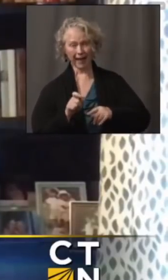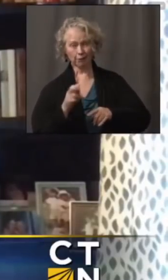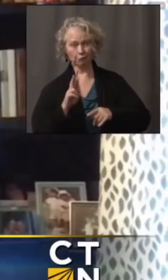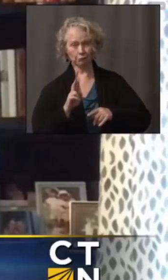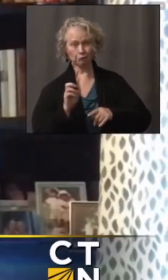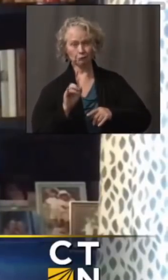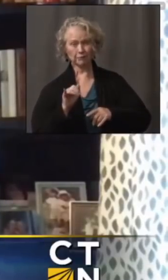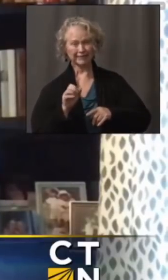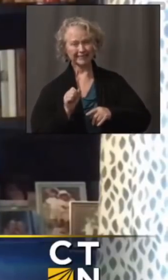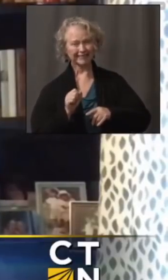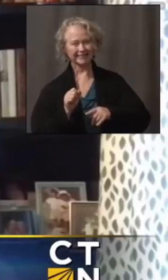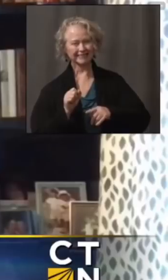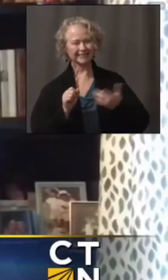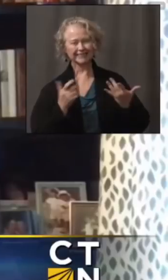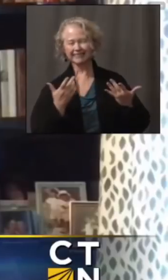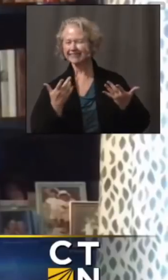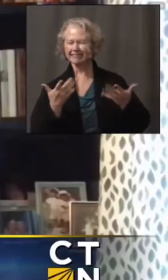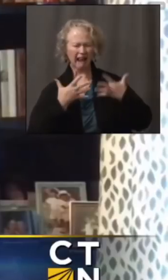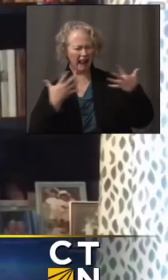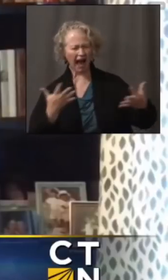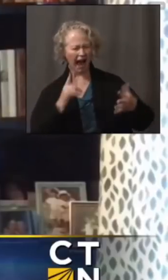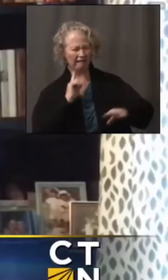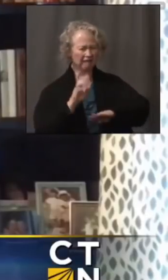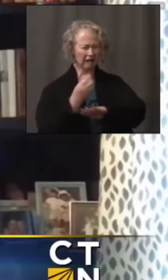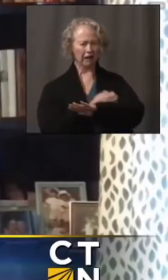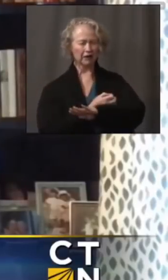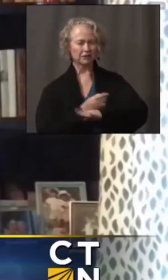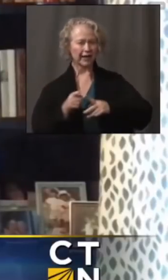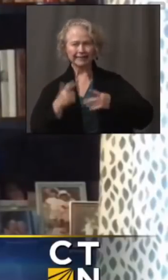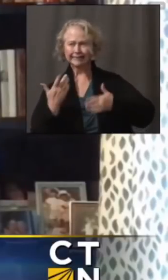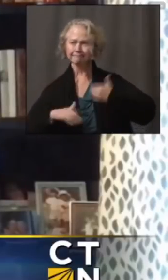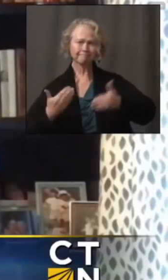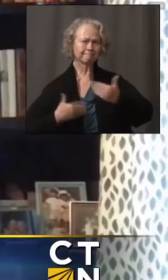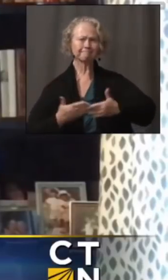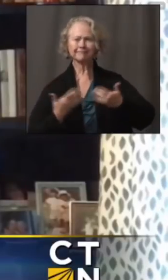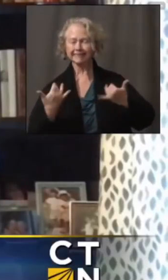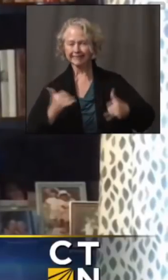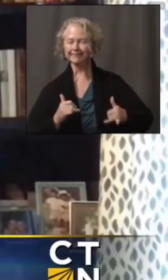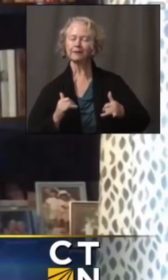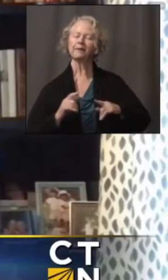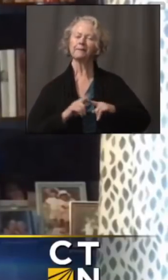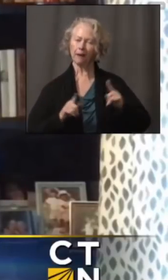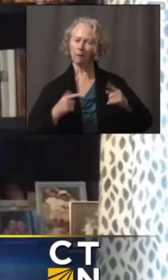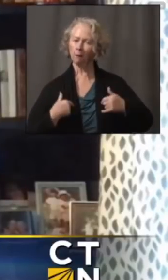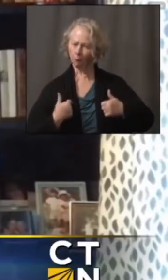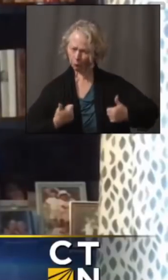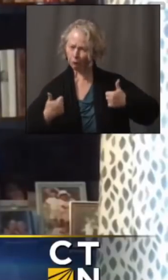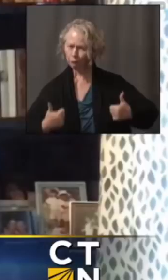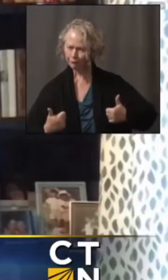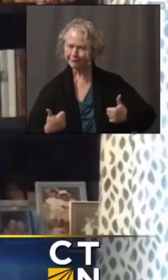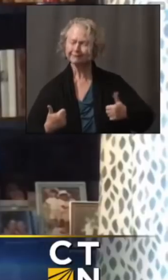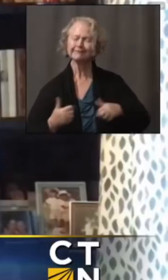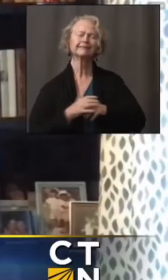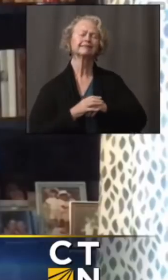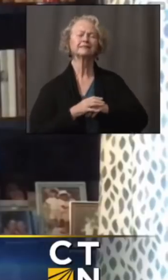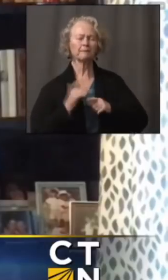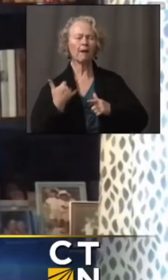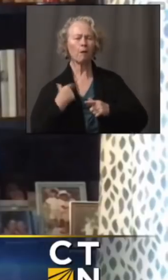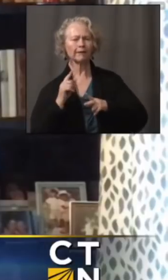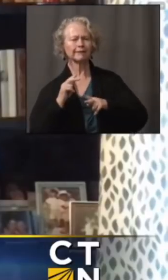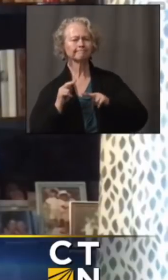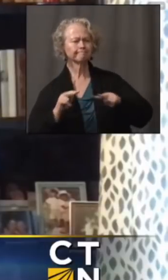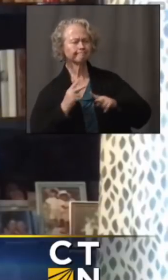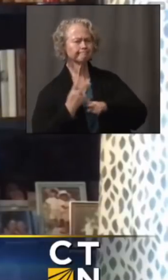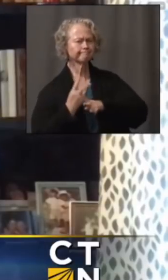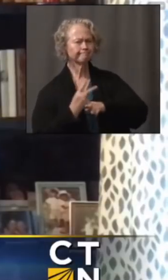a bundle of kinetic energy, is going strong. So we're going to be good. But we look out for each other.